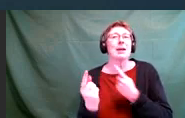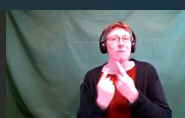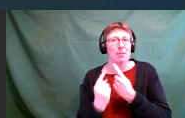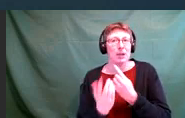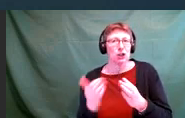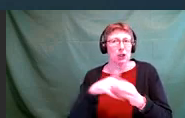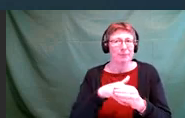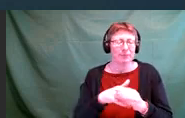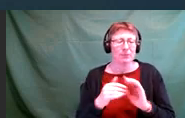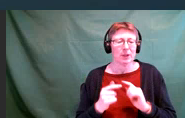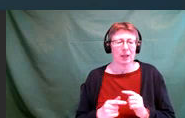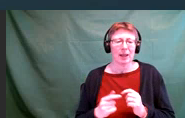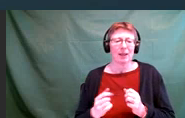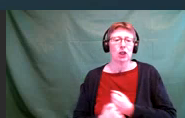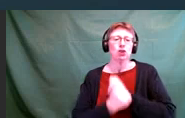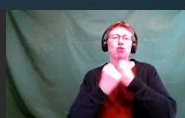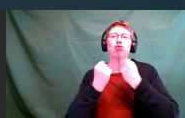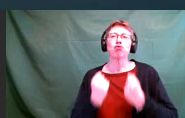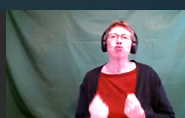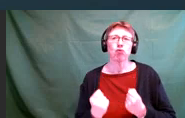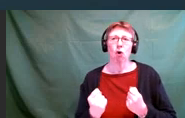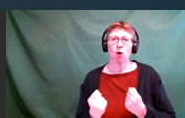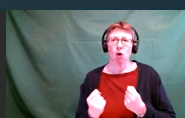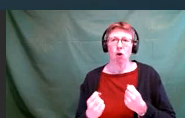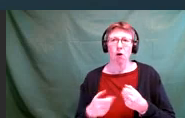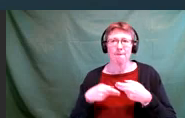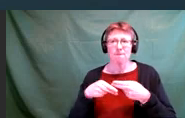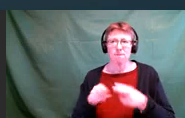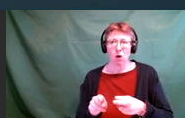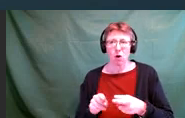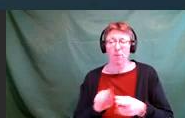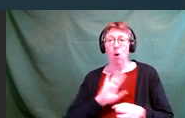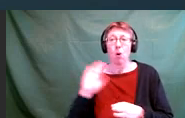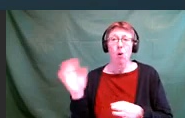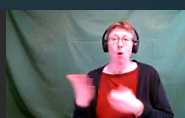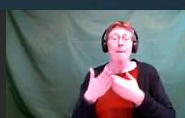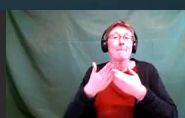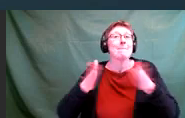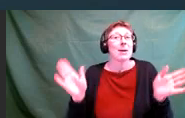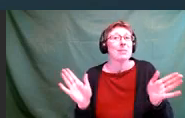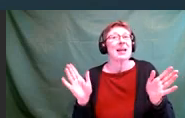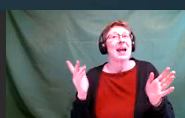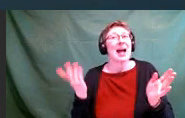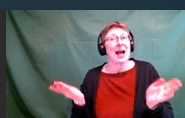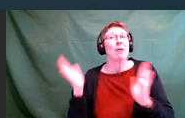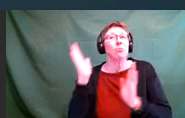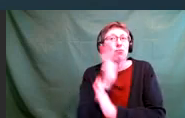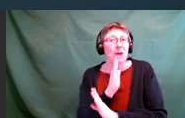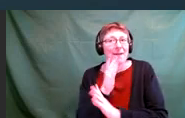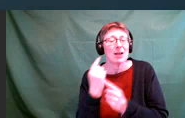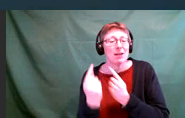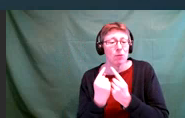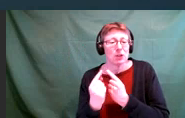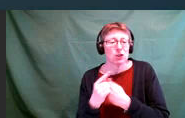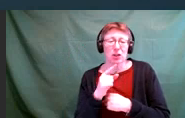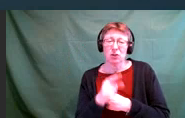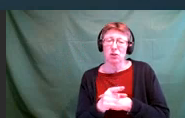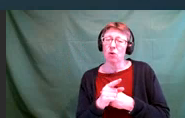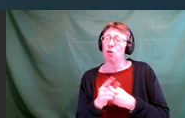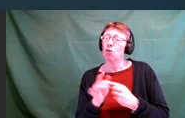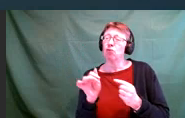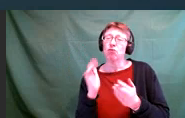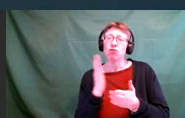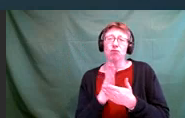strong form, where all private and all public information is factored in. So the first questions are really just